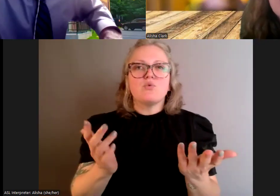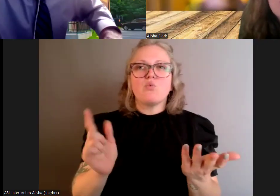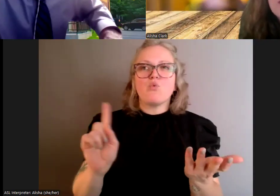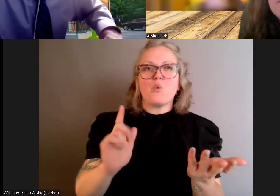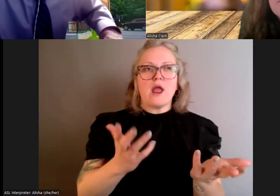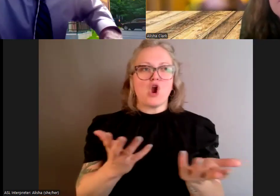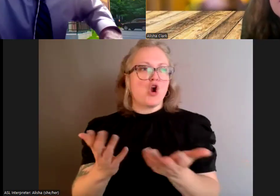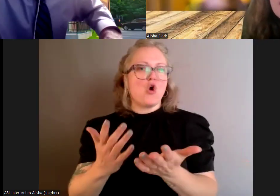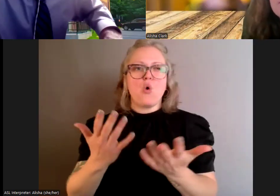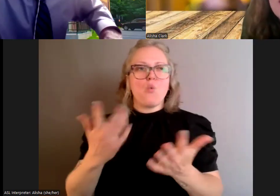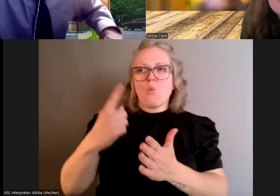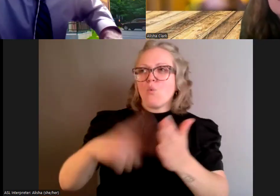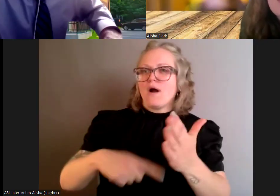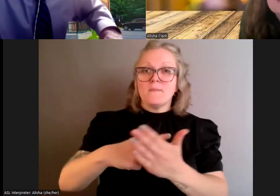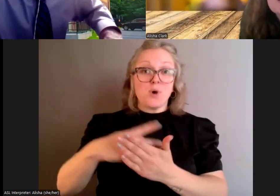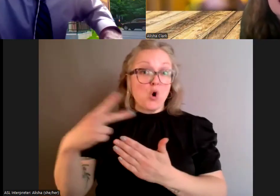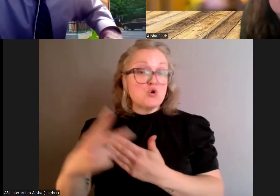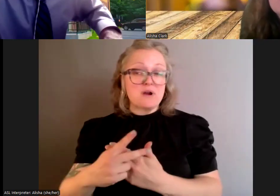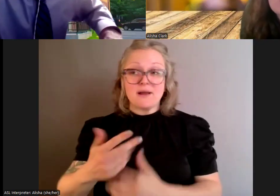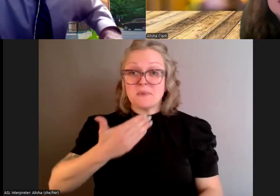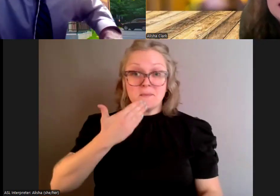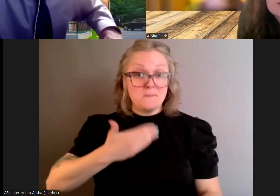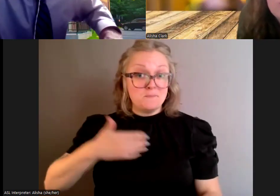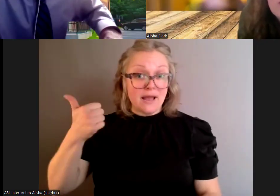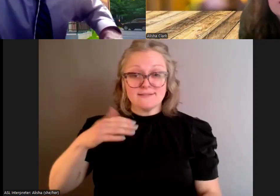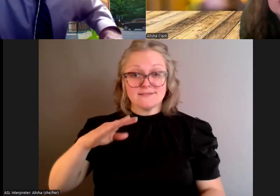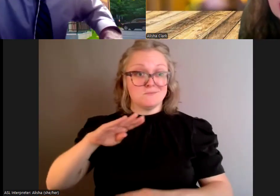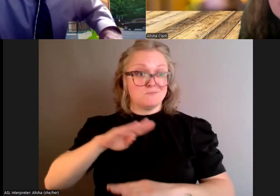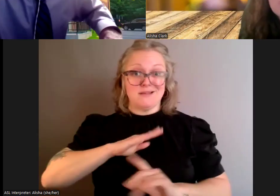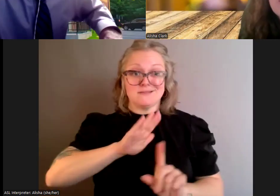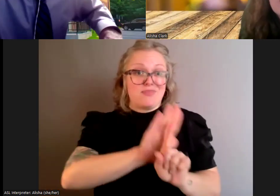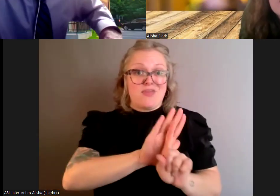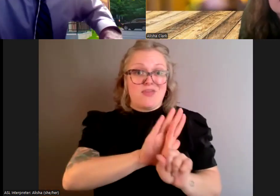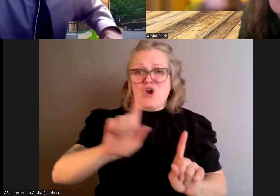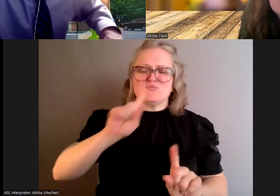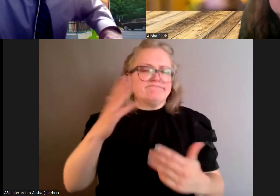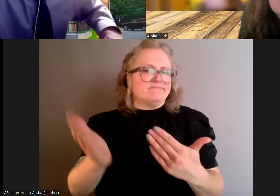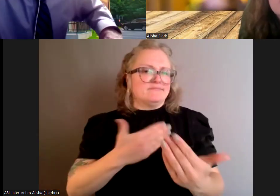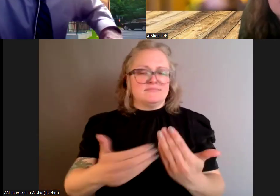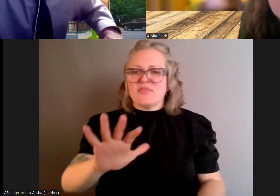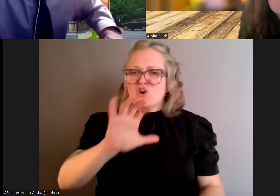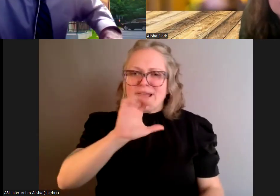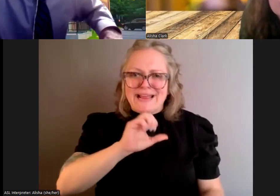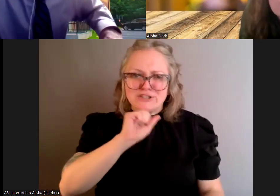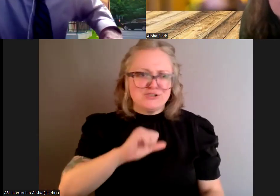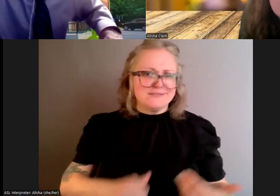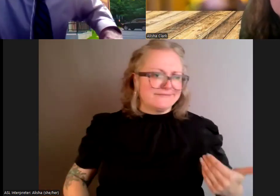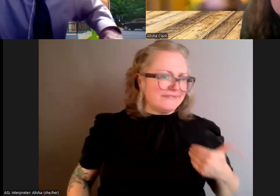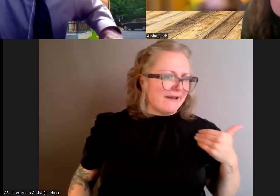what program best meets an individual's needs, whether it's a child, whether it's an